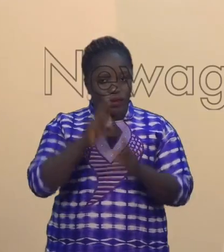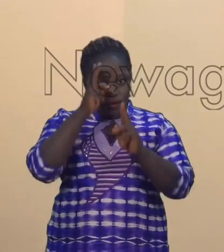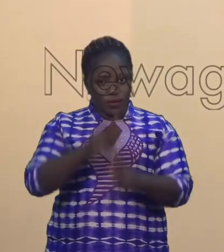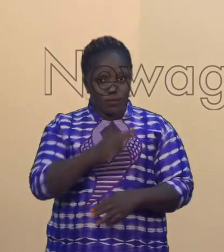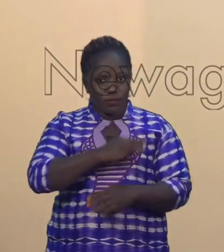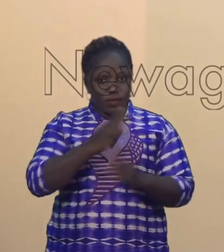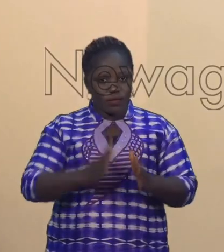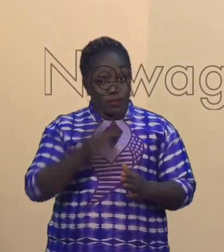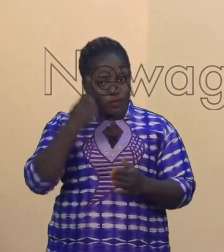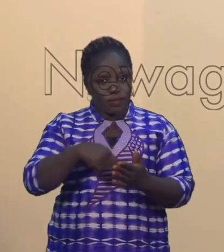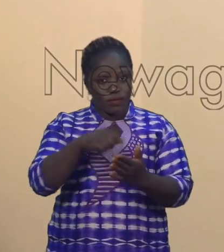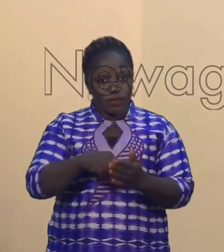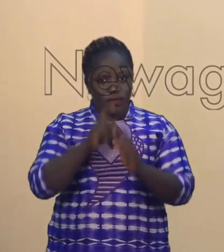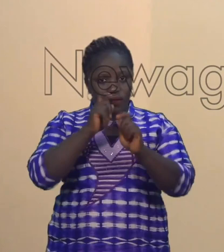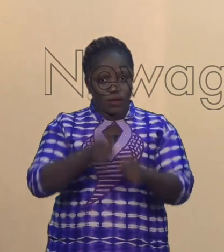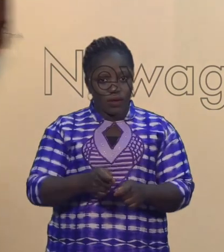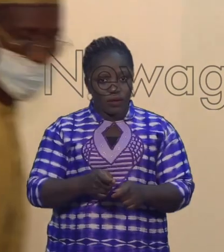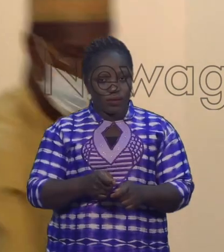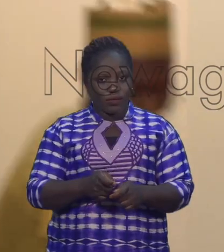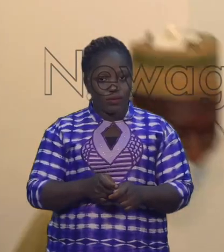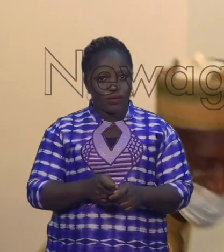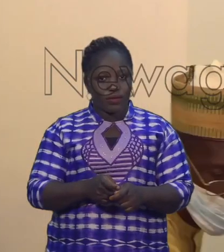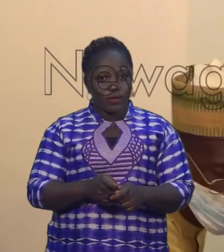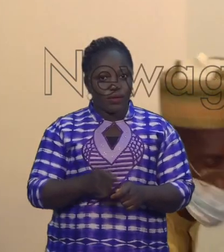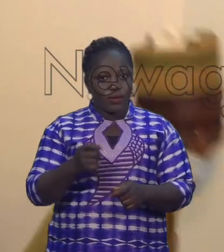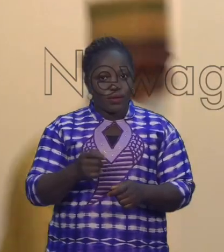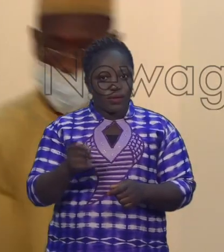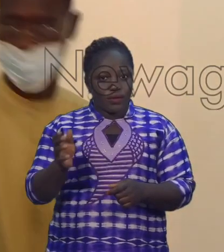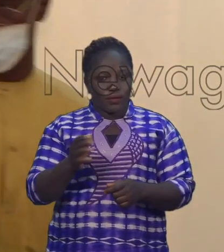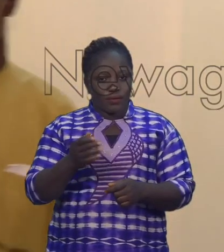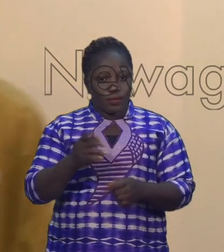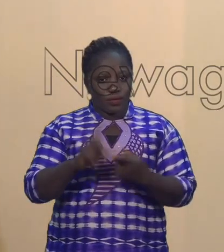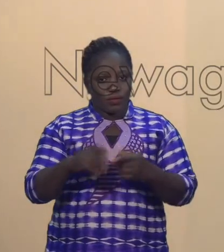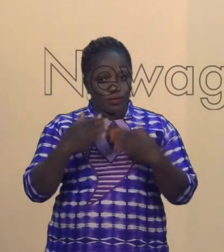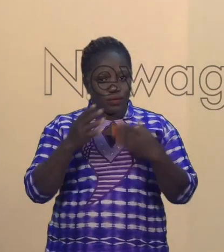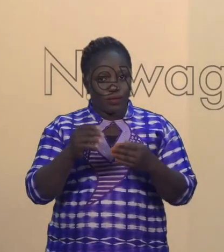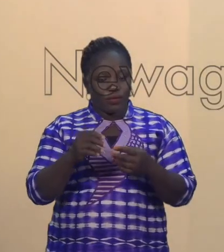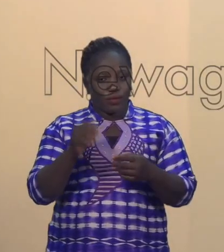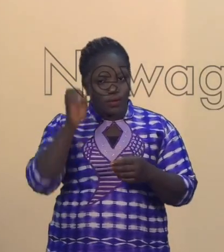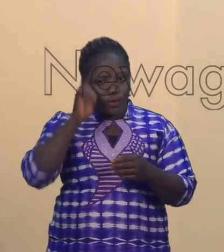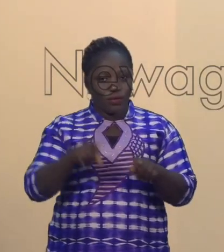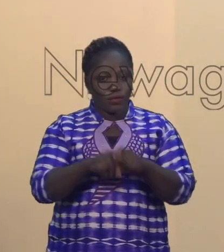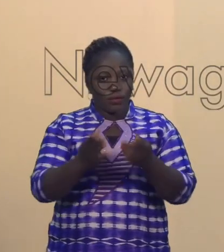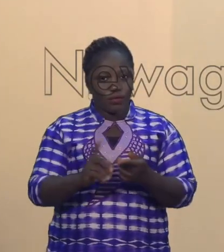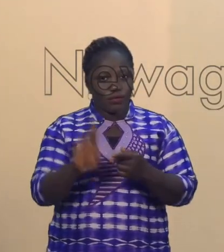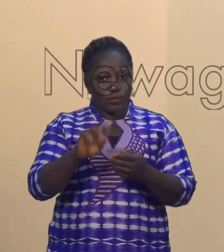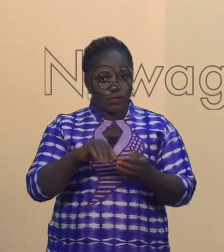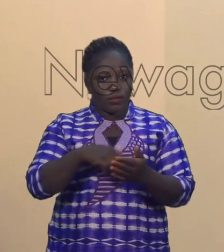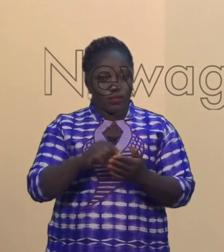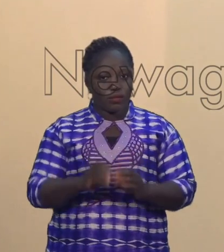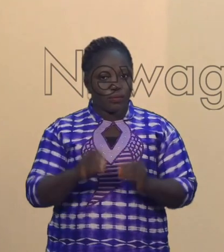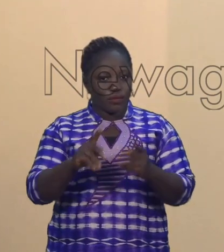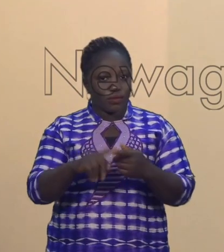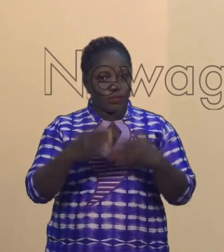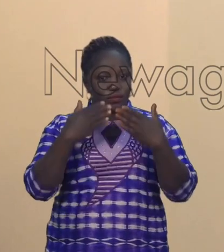award. There is no words that we can say to totally thank you for, first of all,